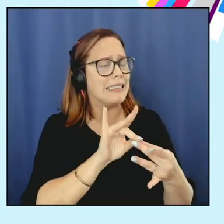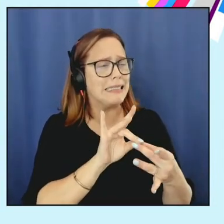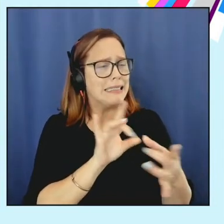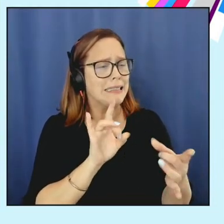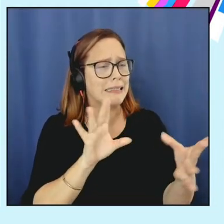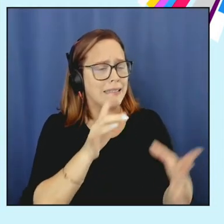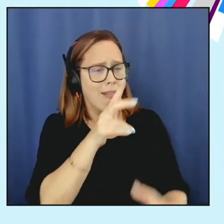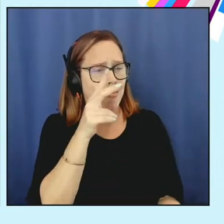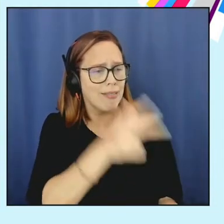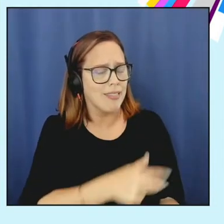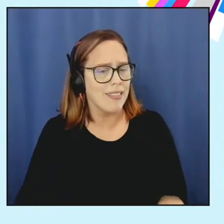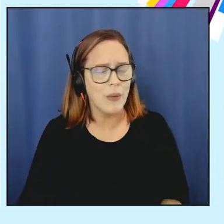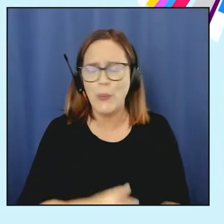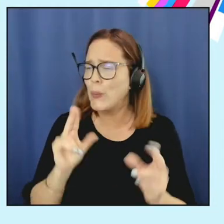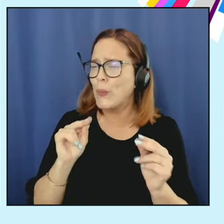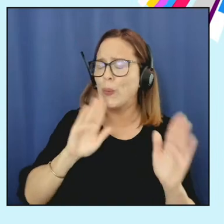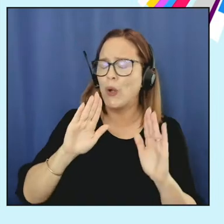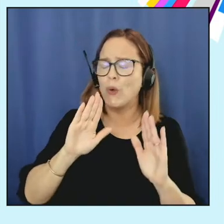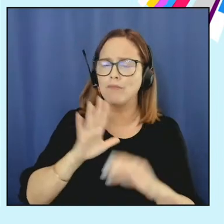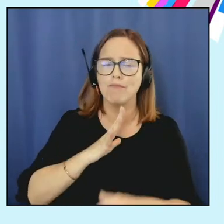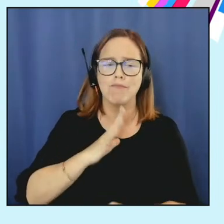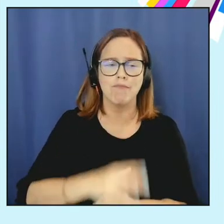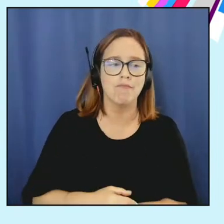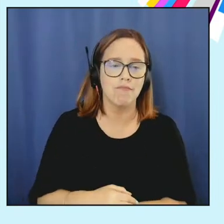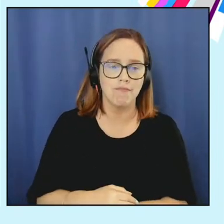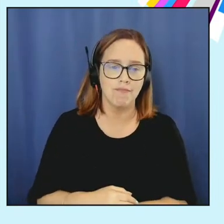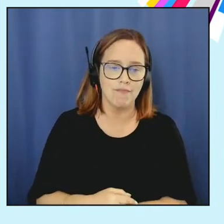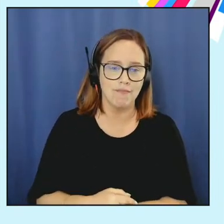no worries at all.